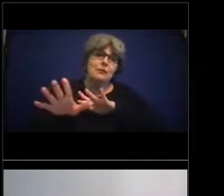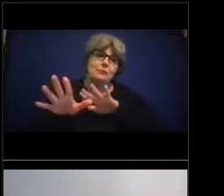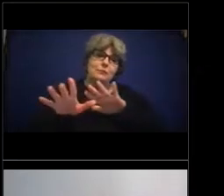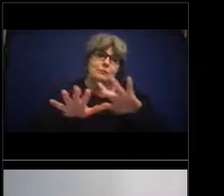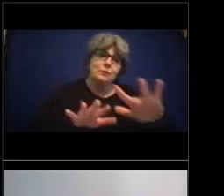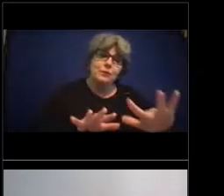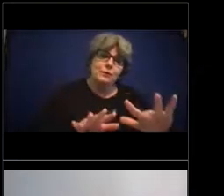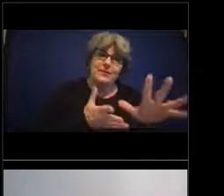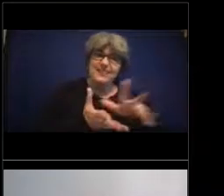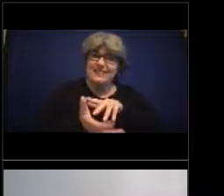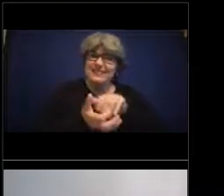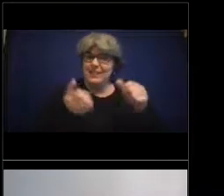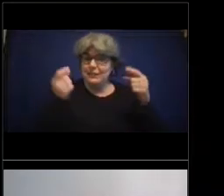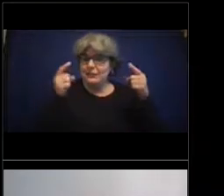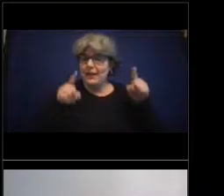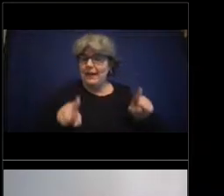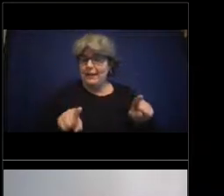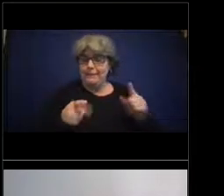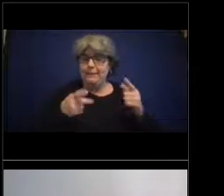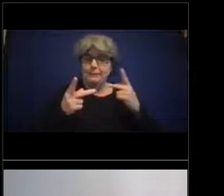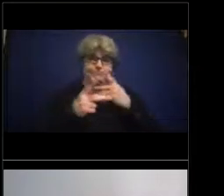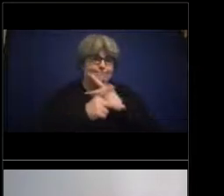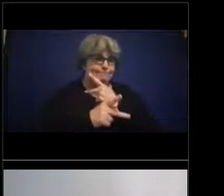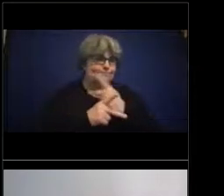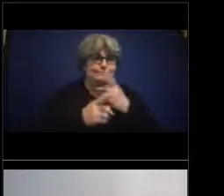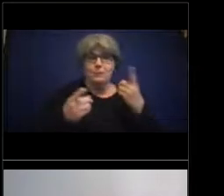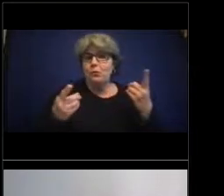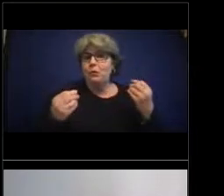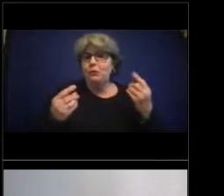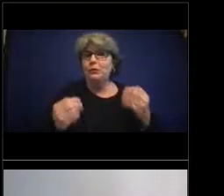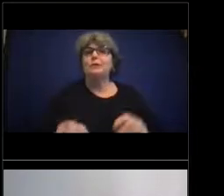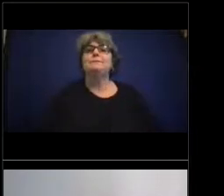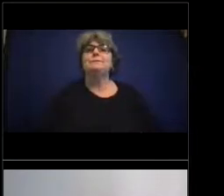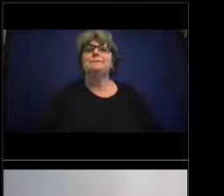environmental disasters, that people have been trying to figure out what to do.